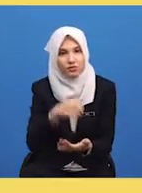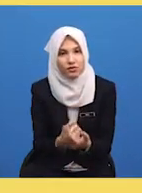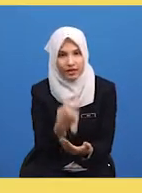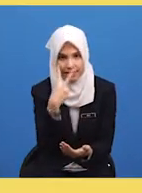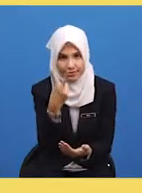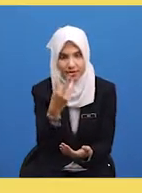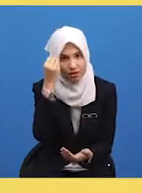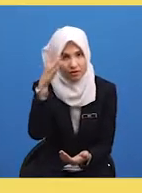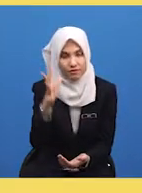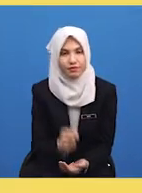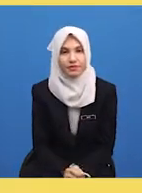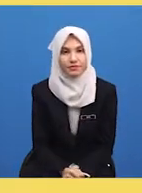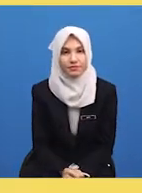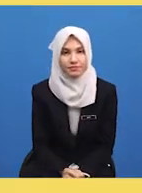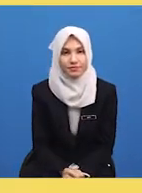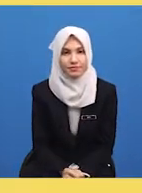information.